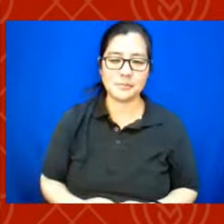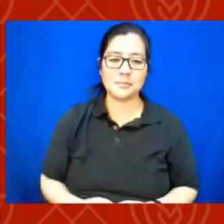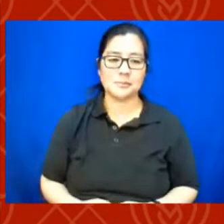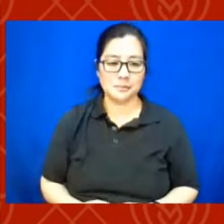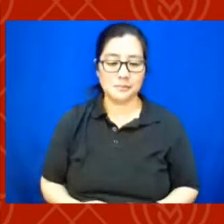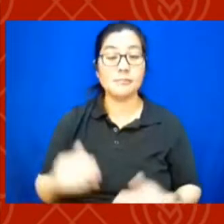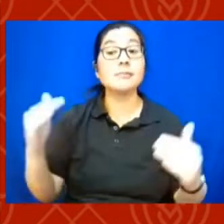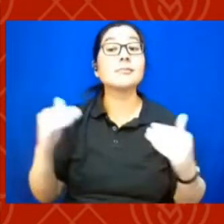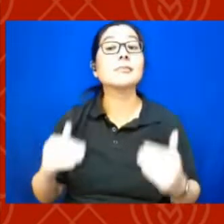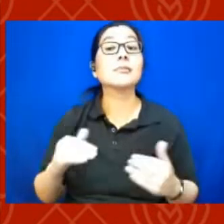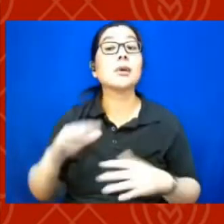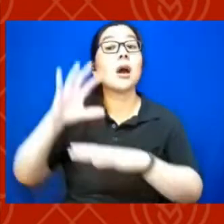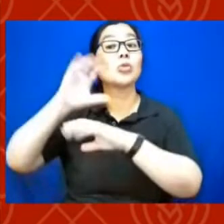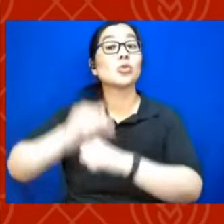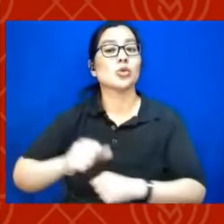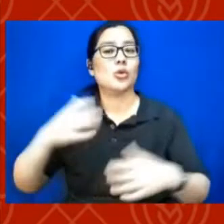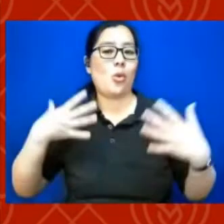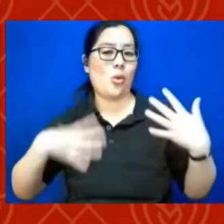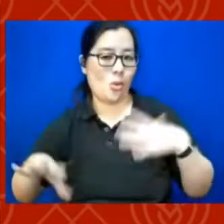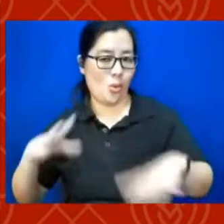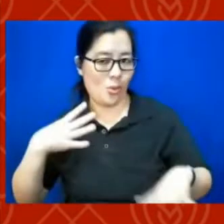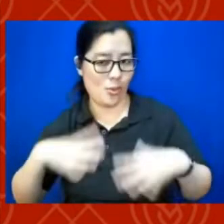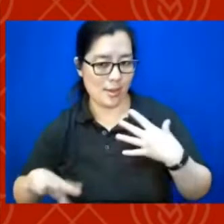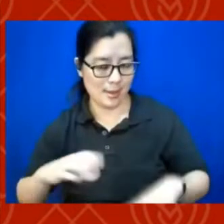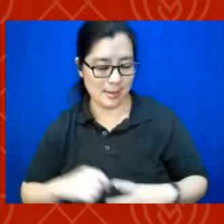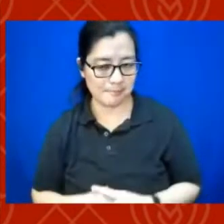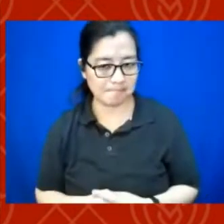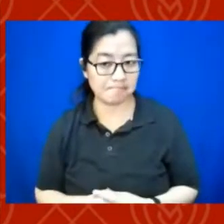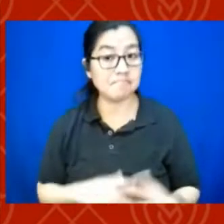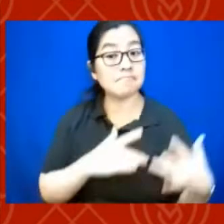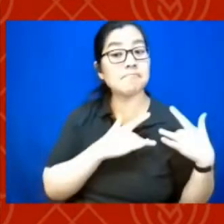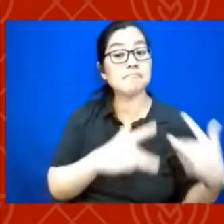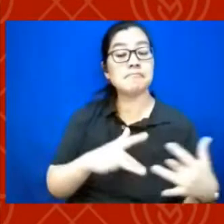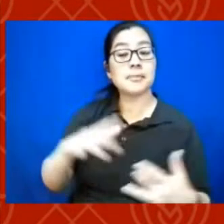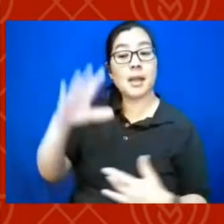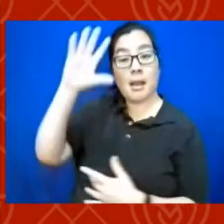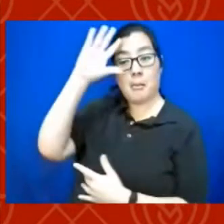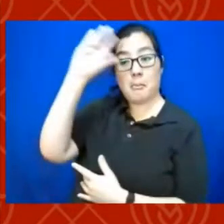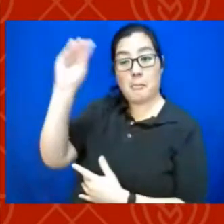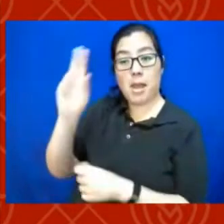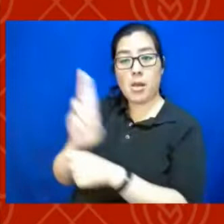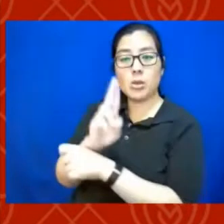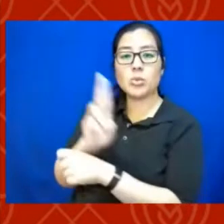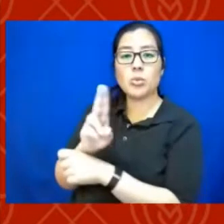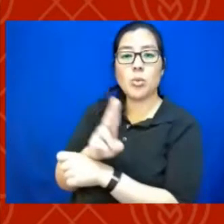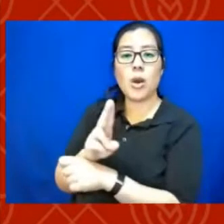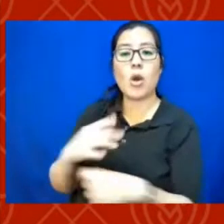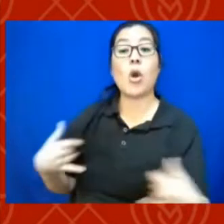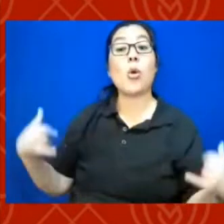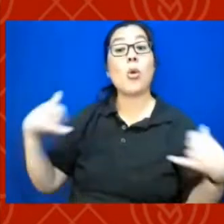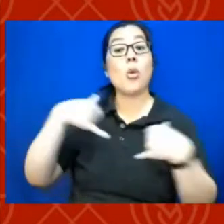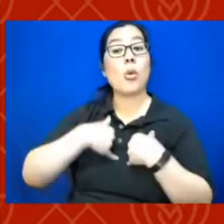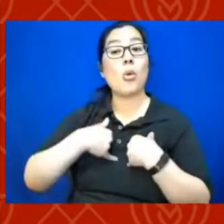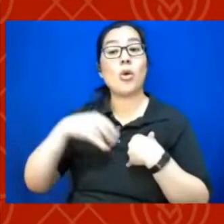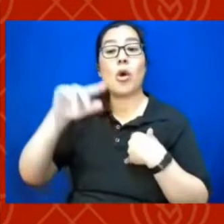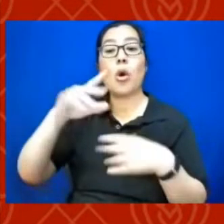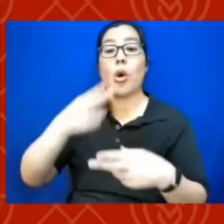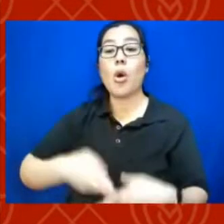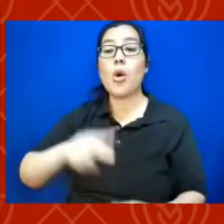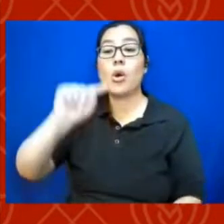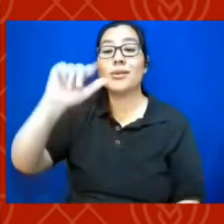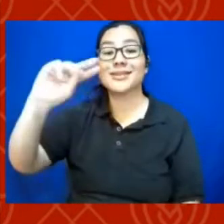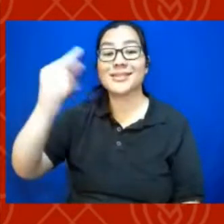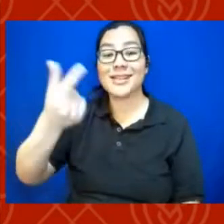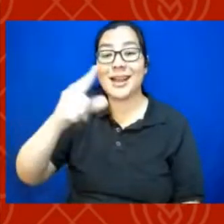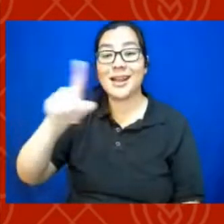Next, we have traditional clothing. Traditionally, males wear a piece of clothing known as tangcha. This